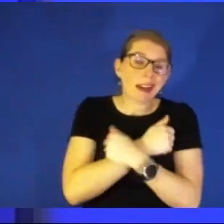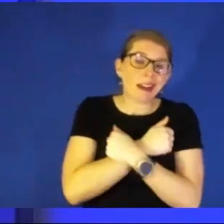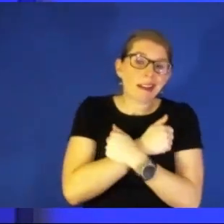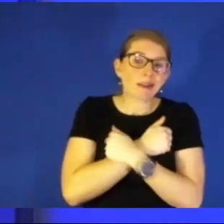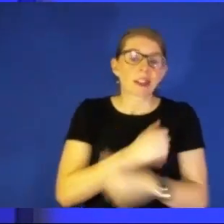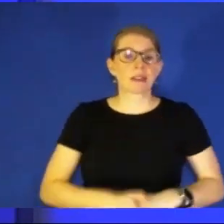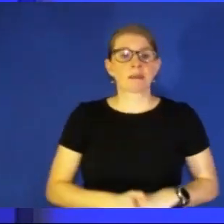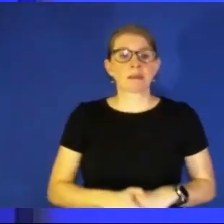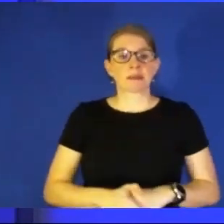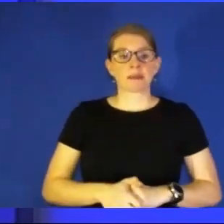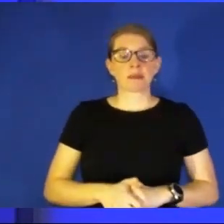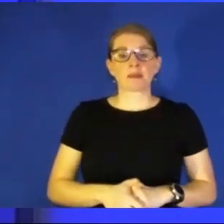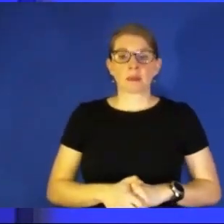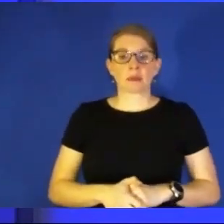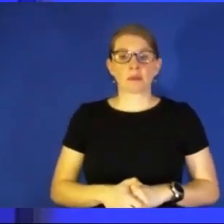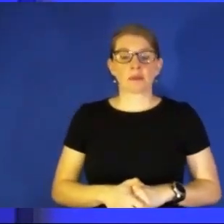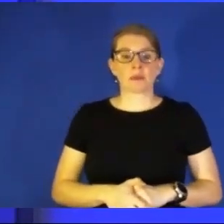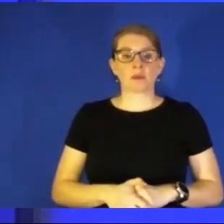We talked to